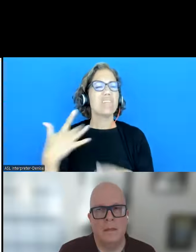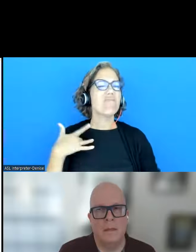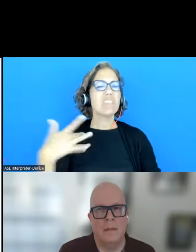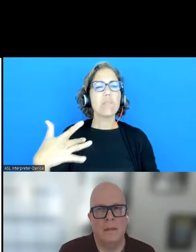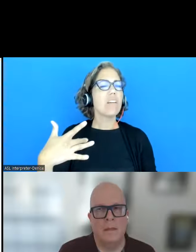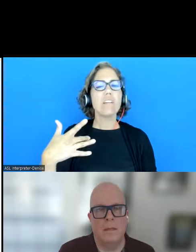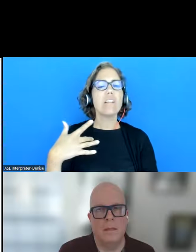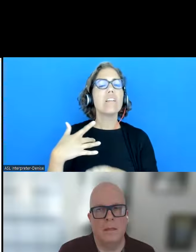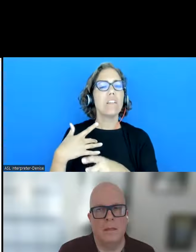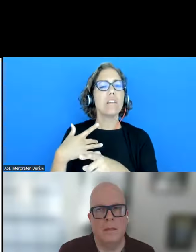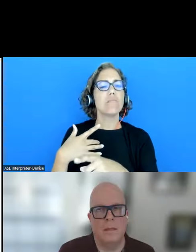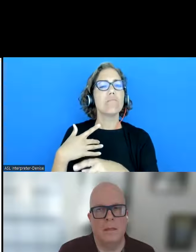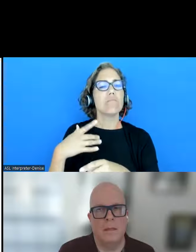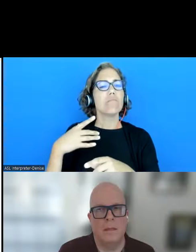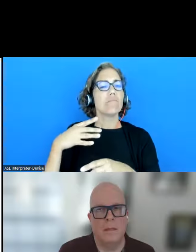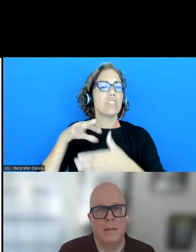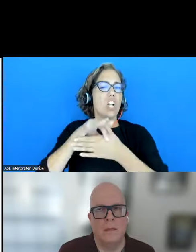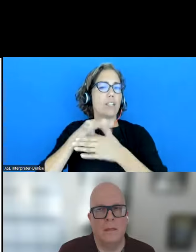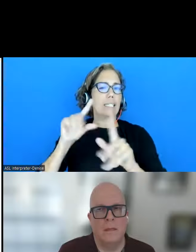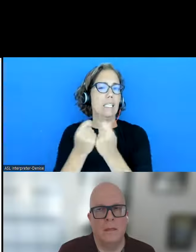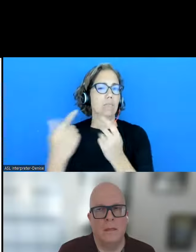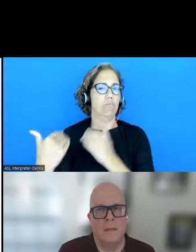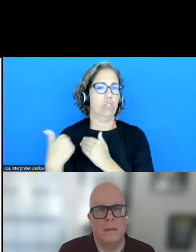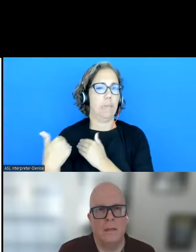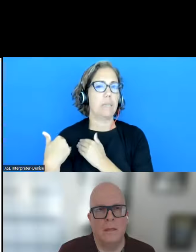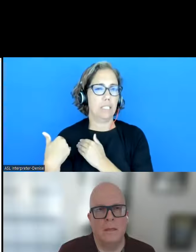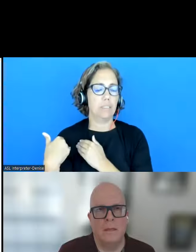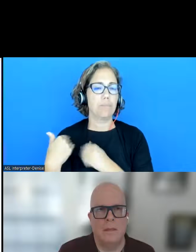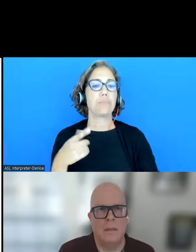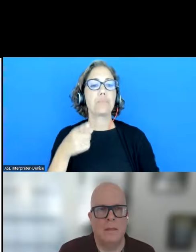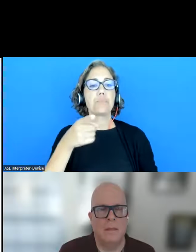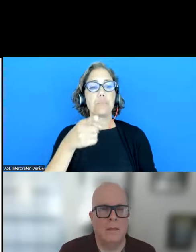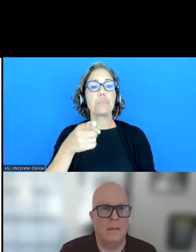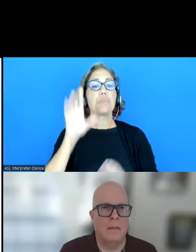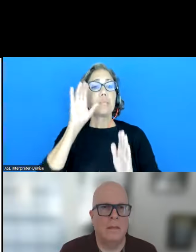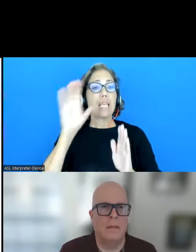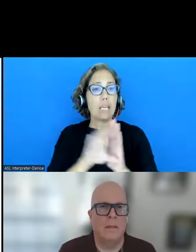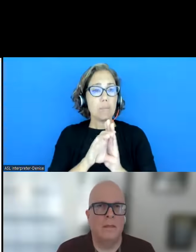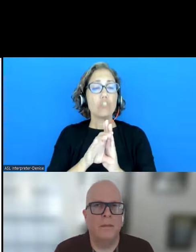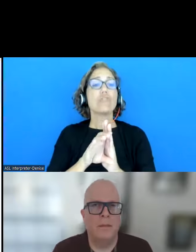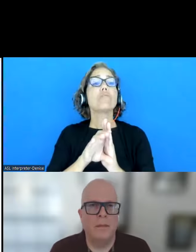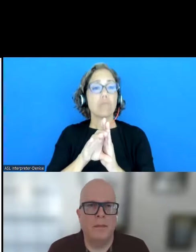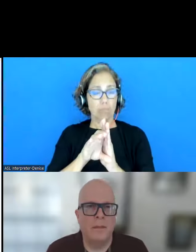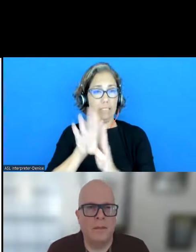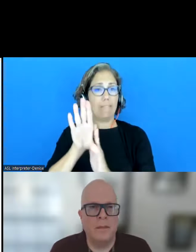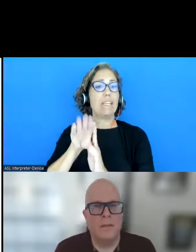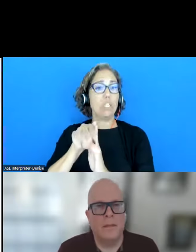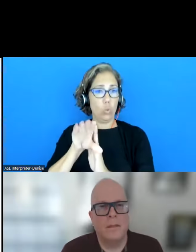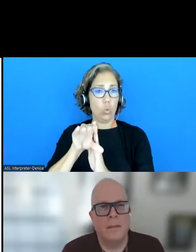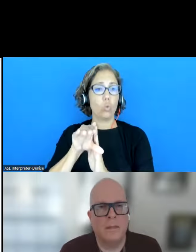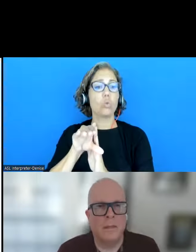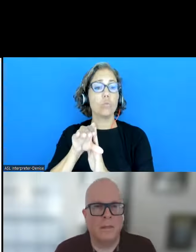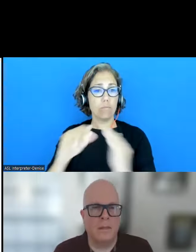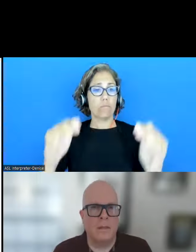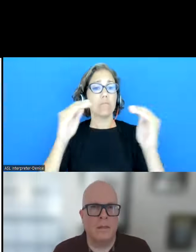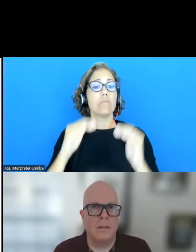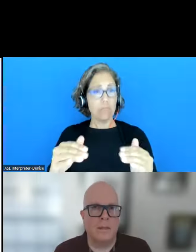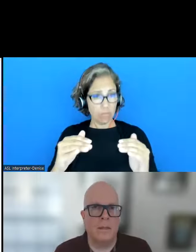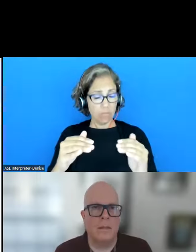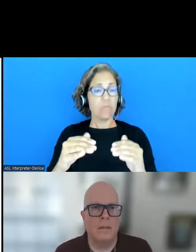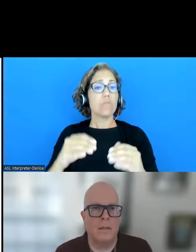team responsibility. So first of all, images and videos, followed by the structure